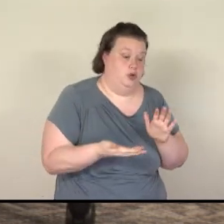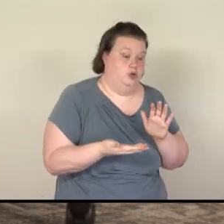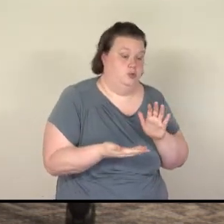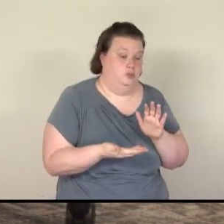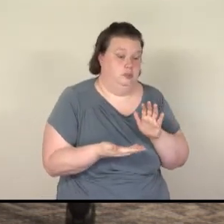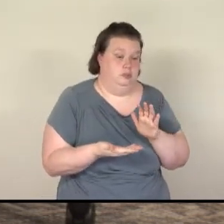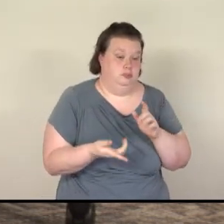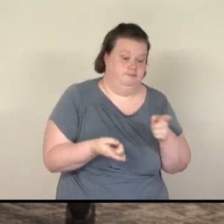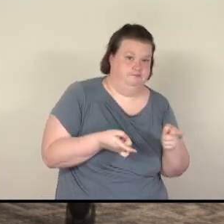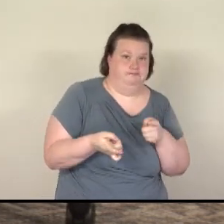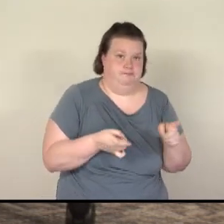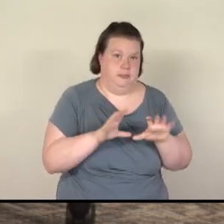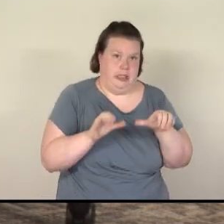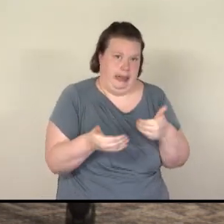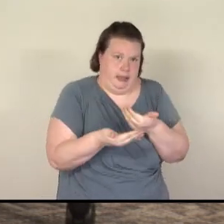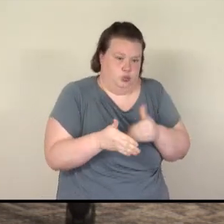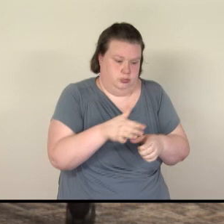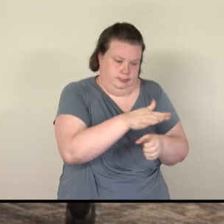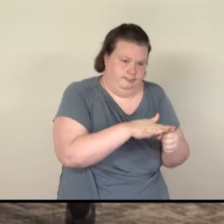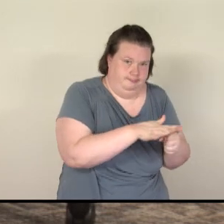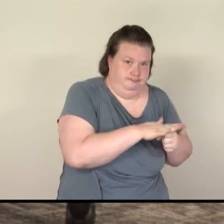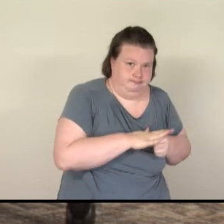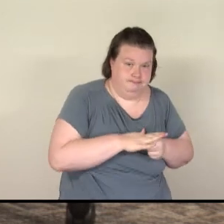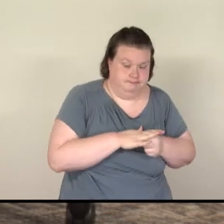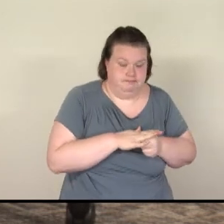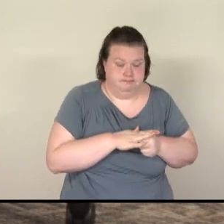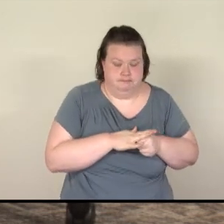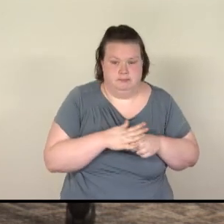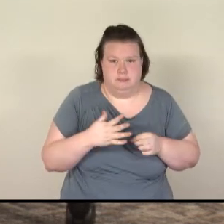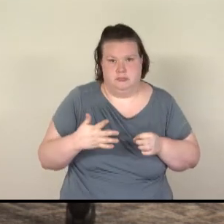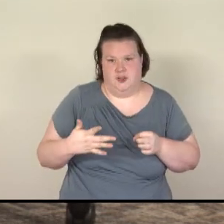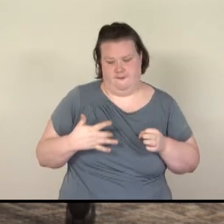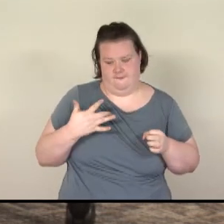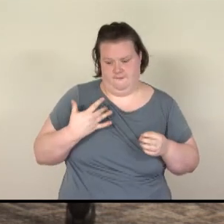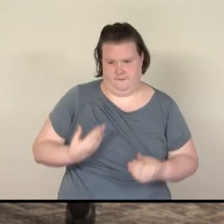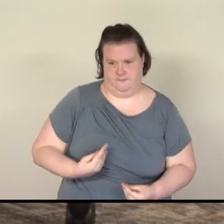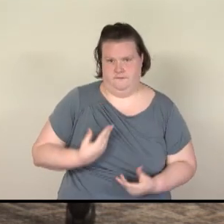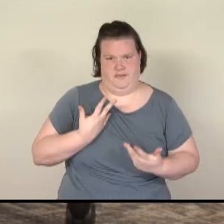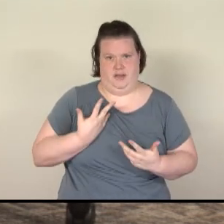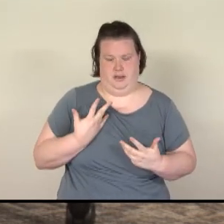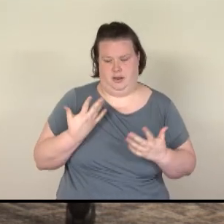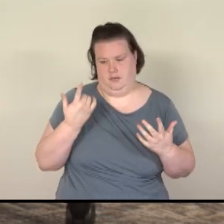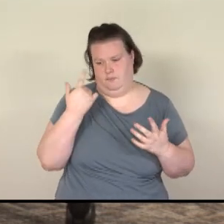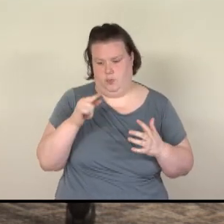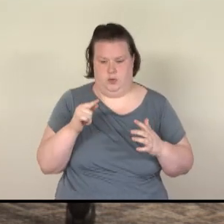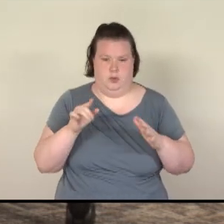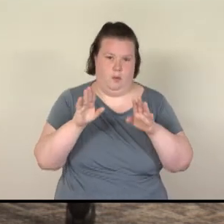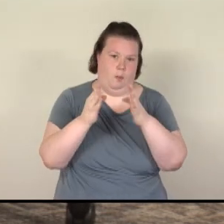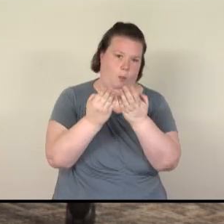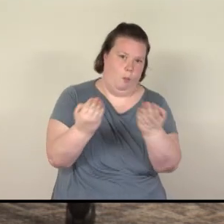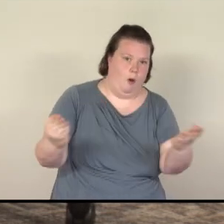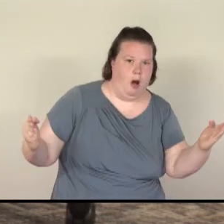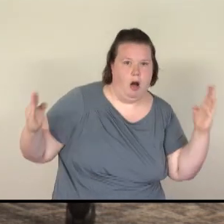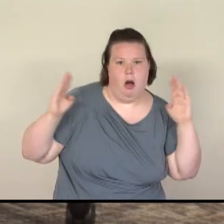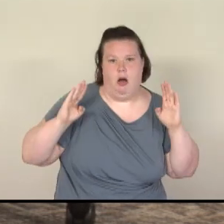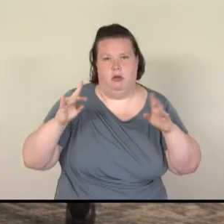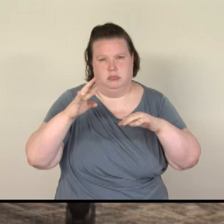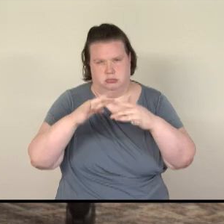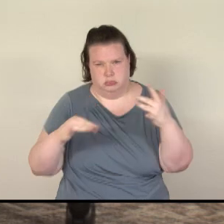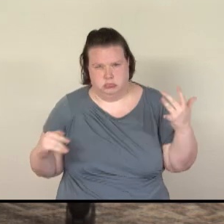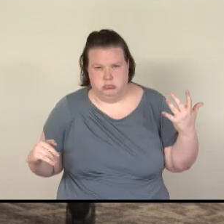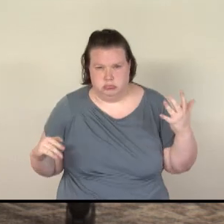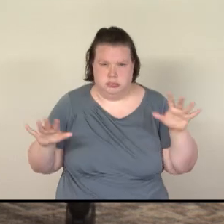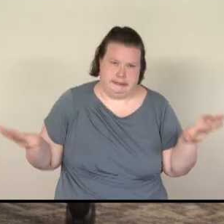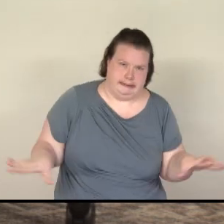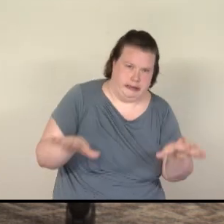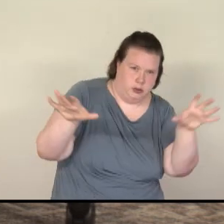their classroom neighborhoods. So talking about finishes, talking about what that feeling is. Again, we heard a lot about want that warm and inviting feeling, not